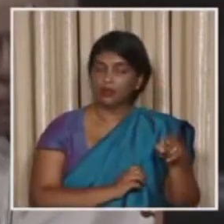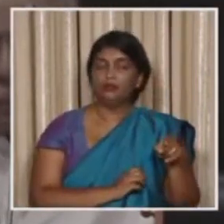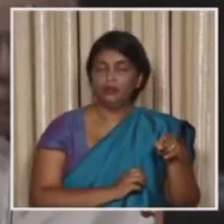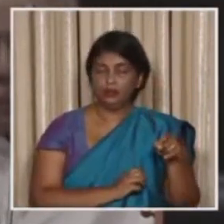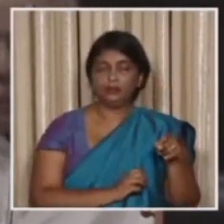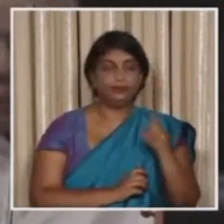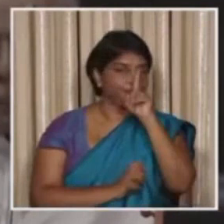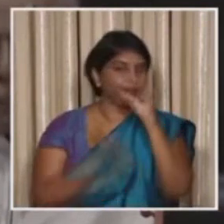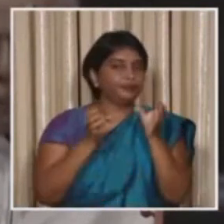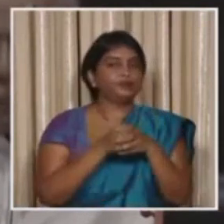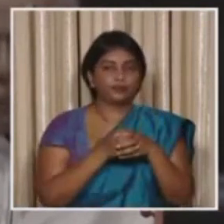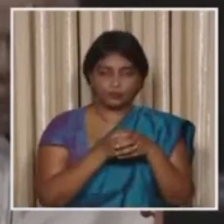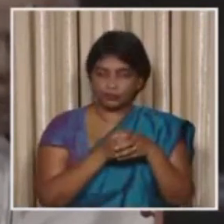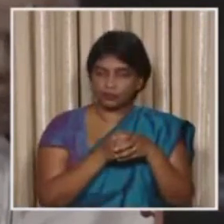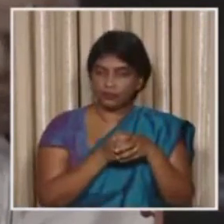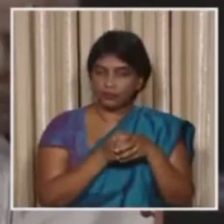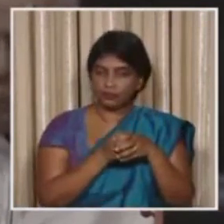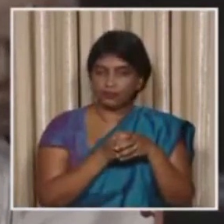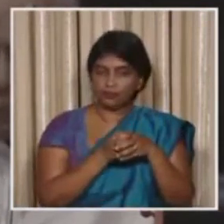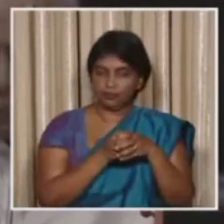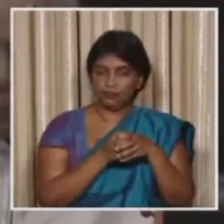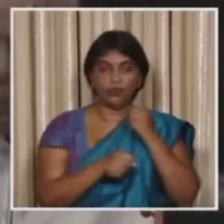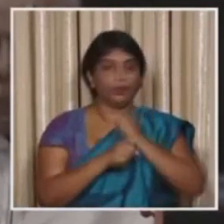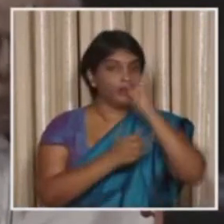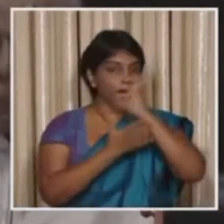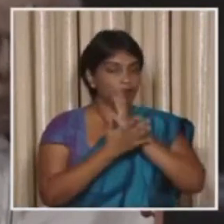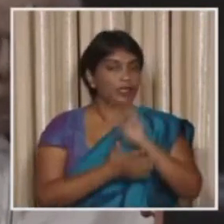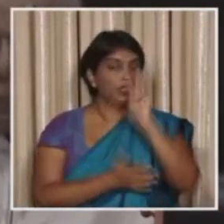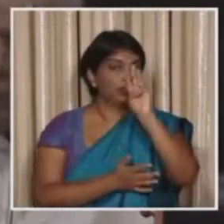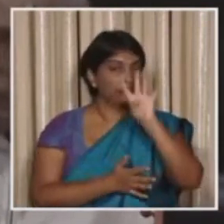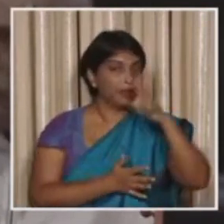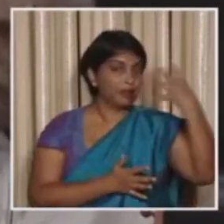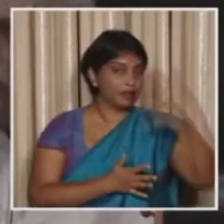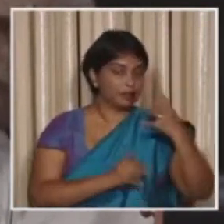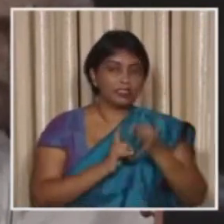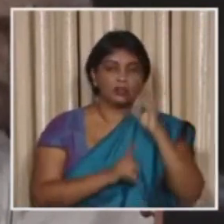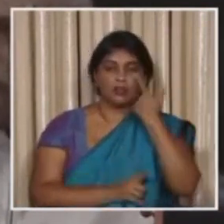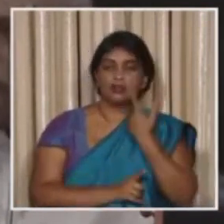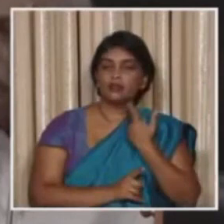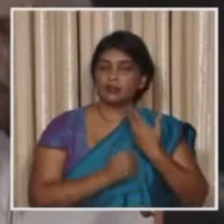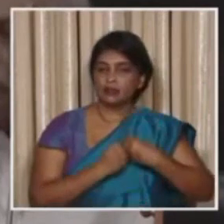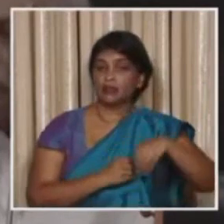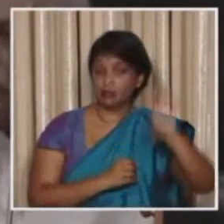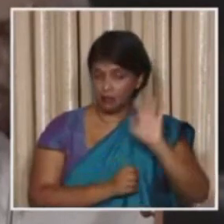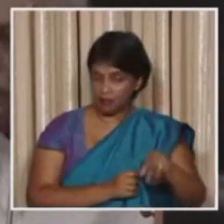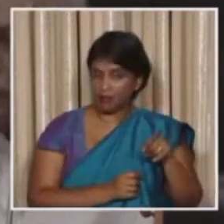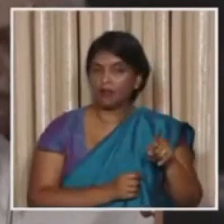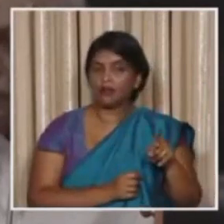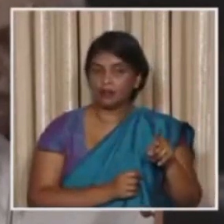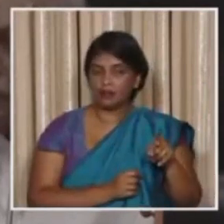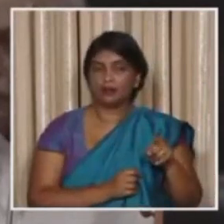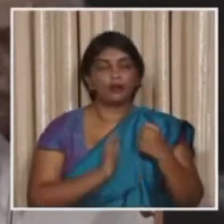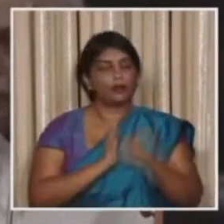in terms of Article 34(1) of the Constitution. In this context, considering the recommendations of the Honourable Minister of